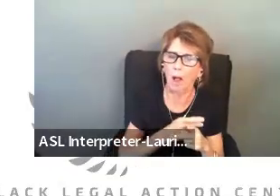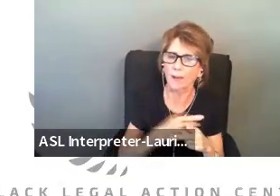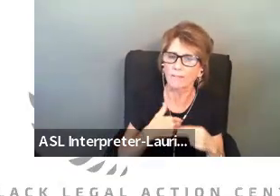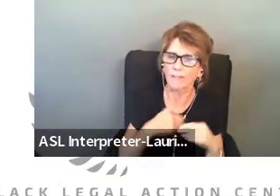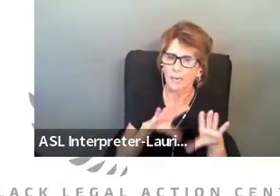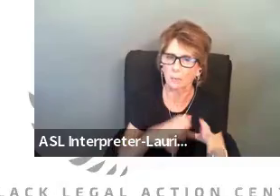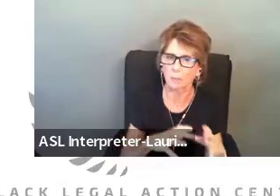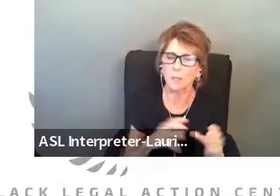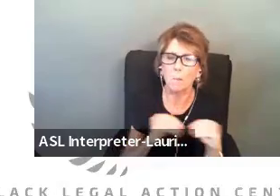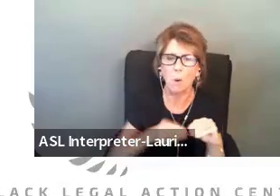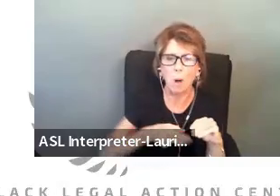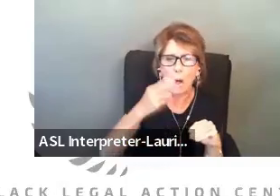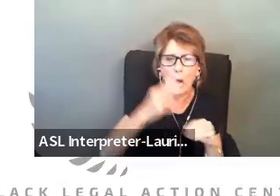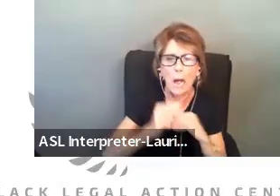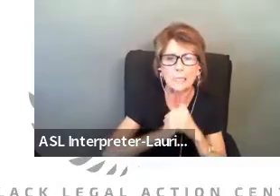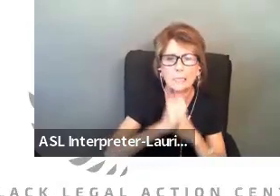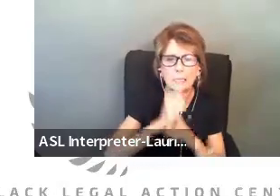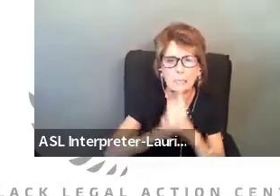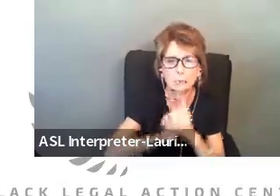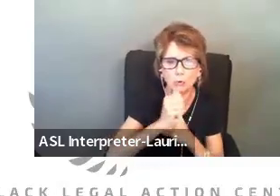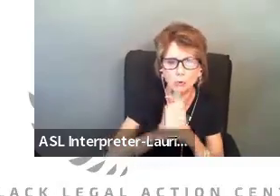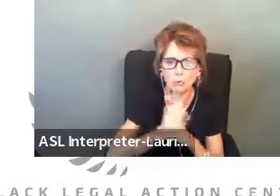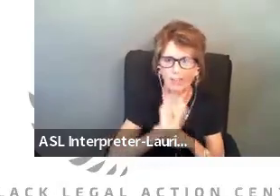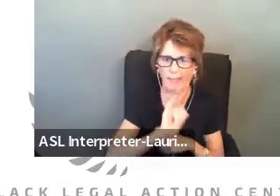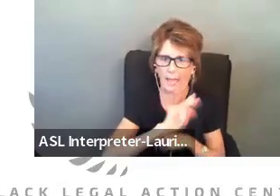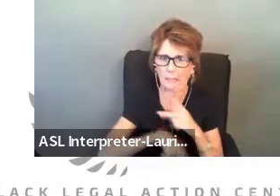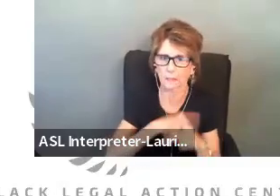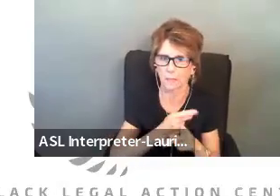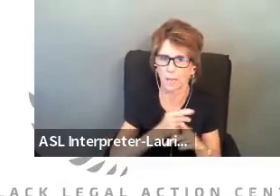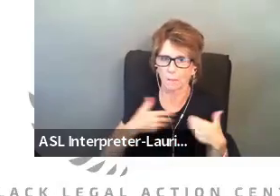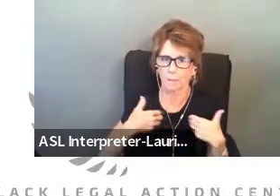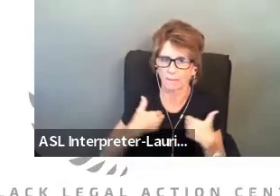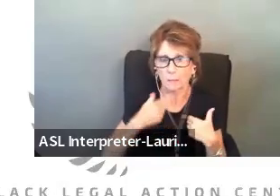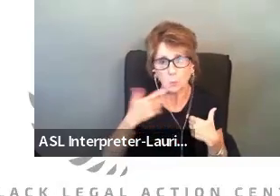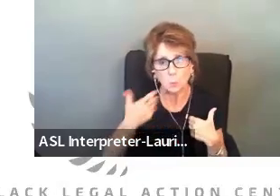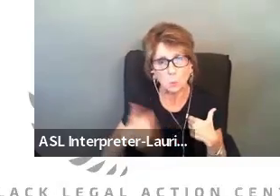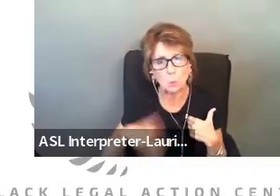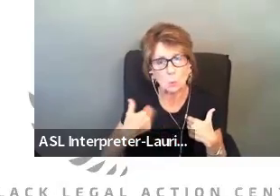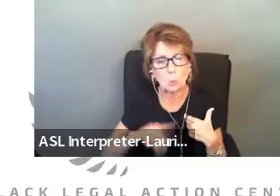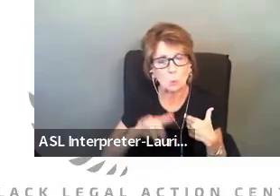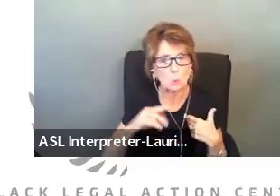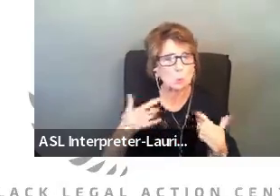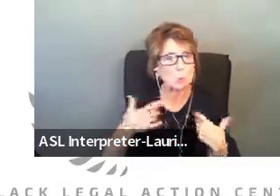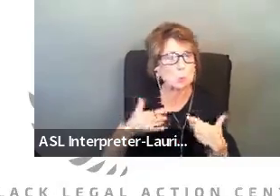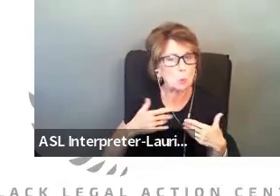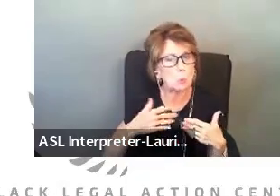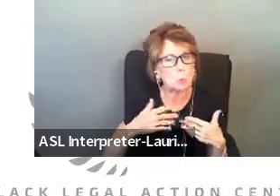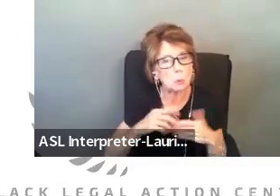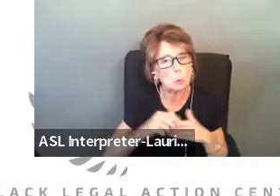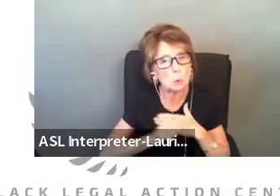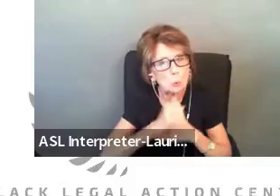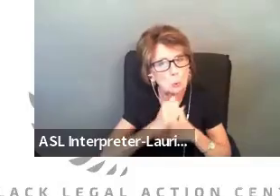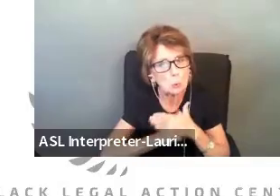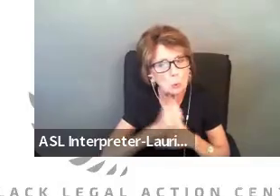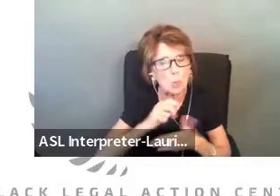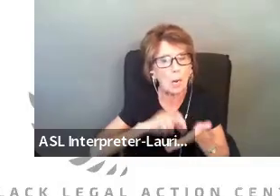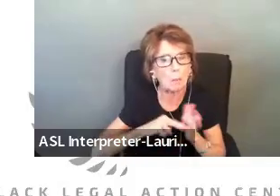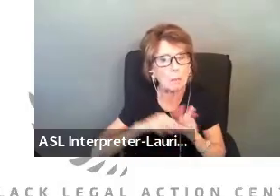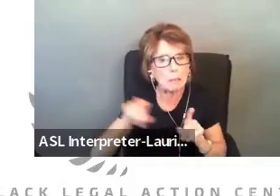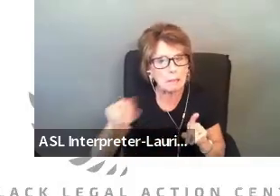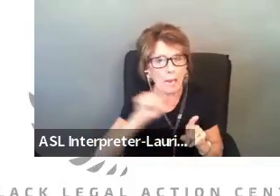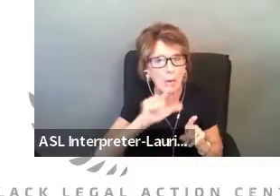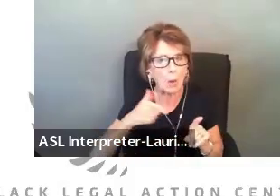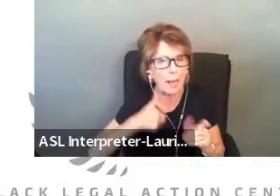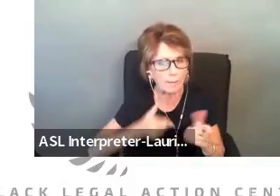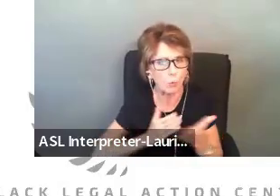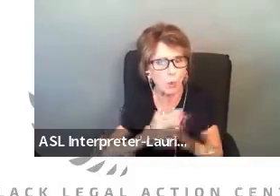is not unreasonable for a landlord to ask for some clarity to